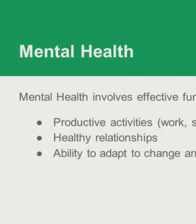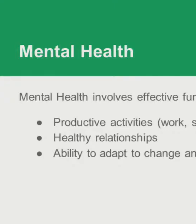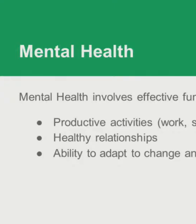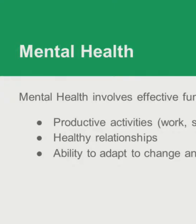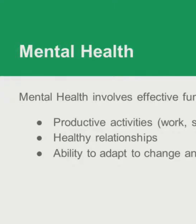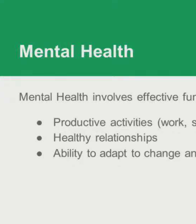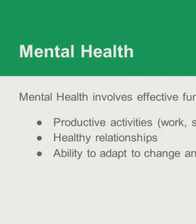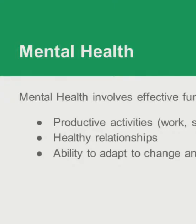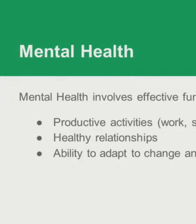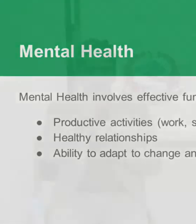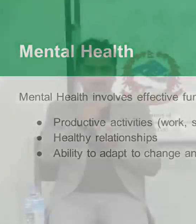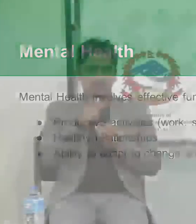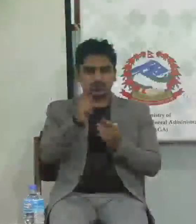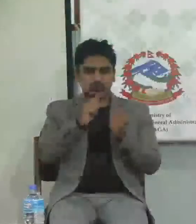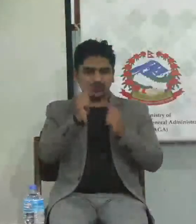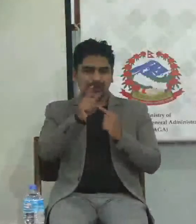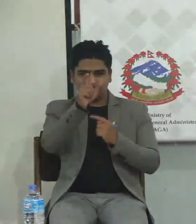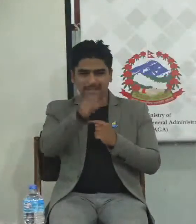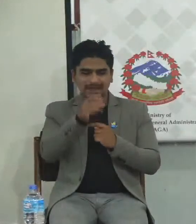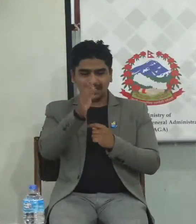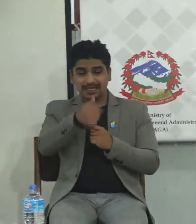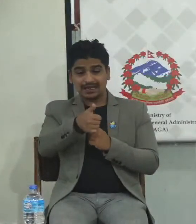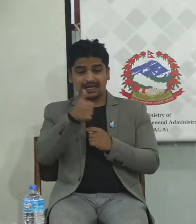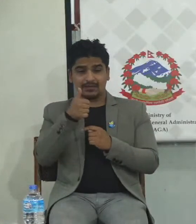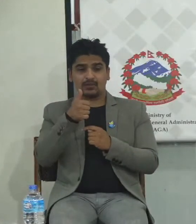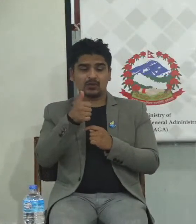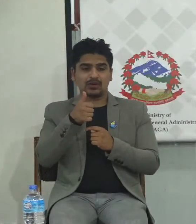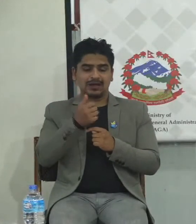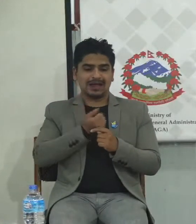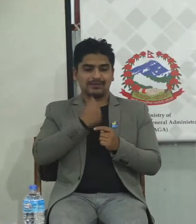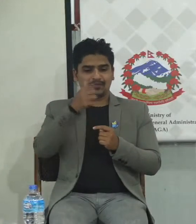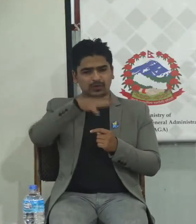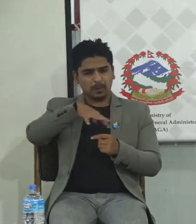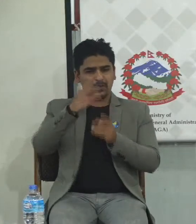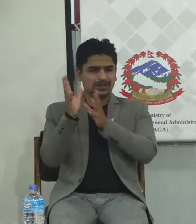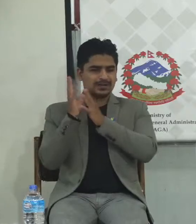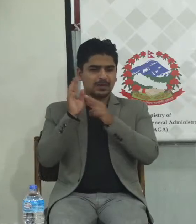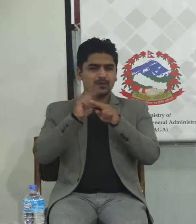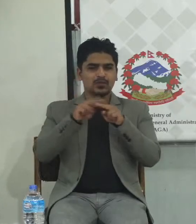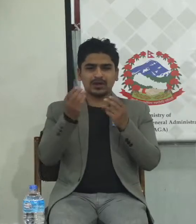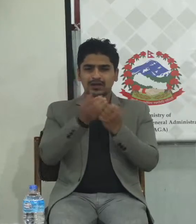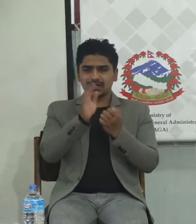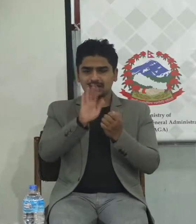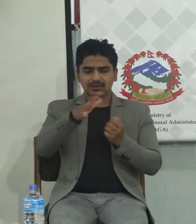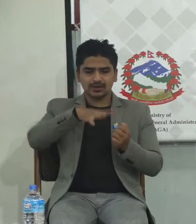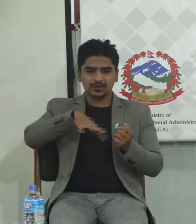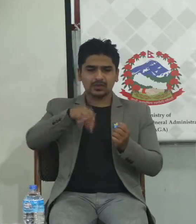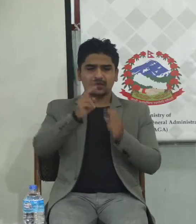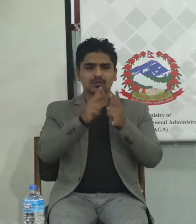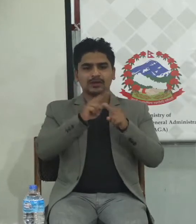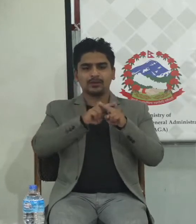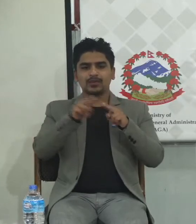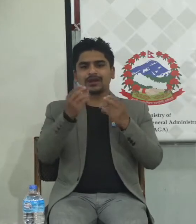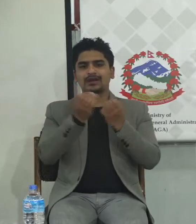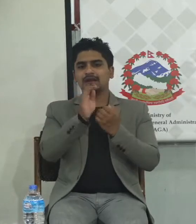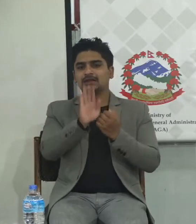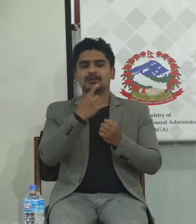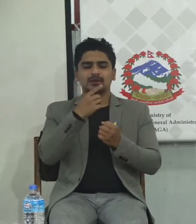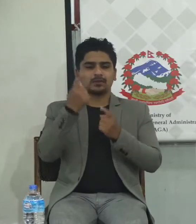their responsibility in a full place, and we can understand that mental health is